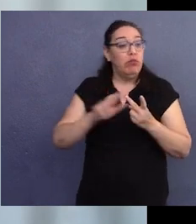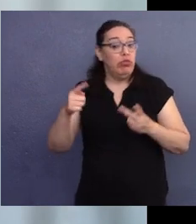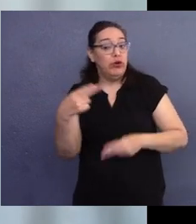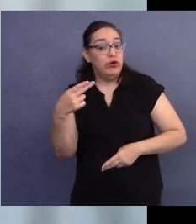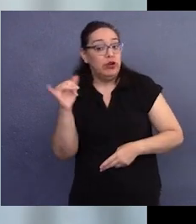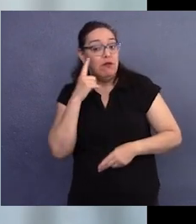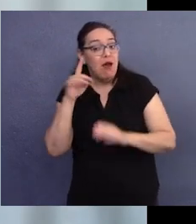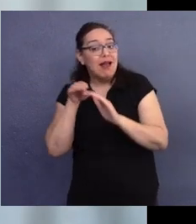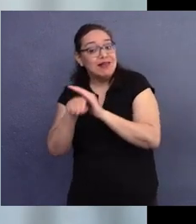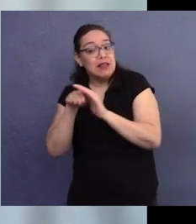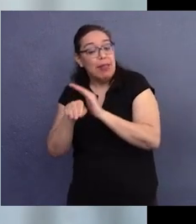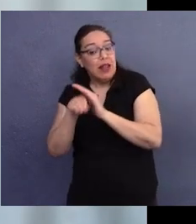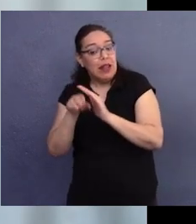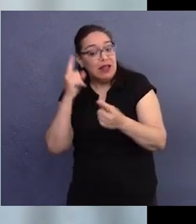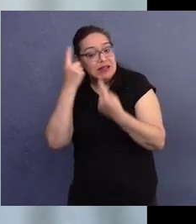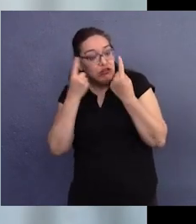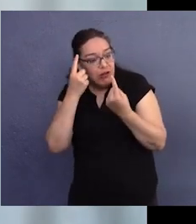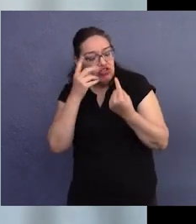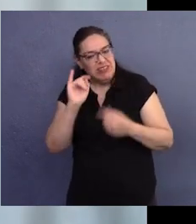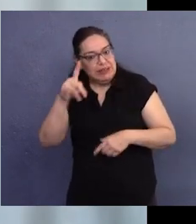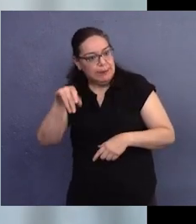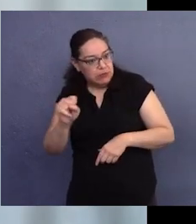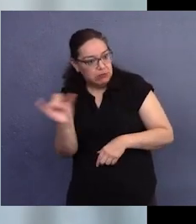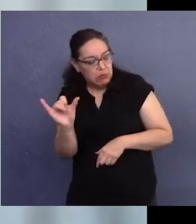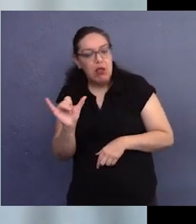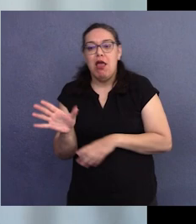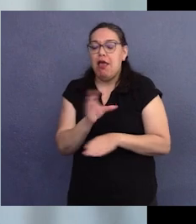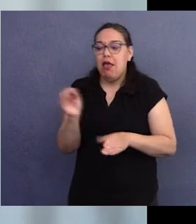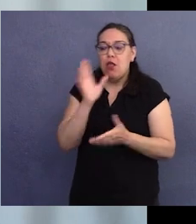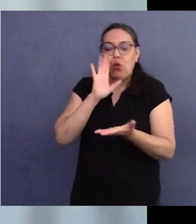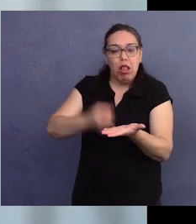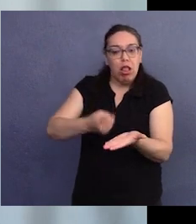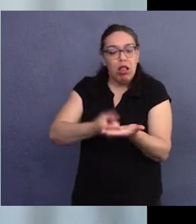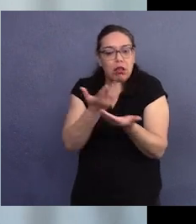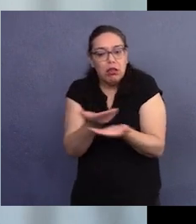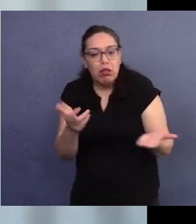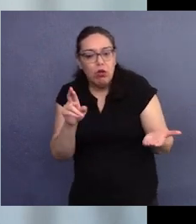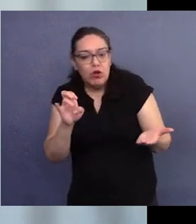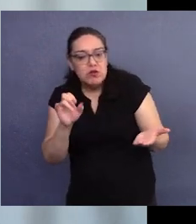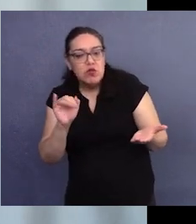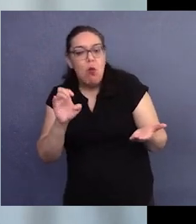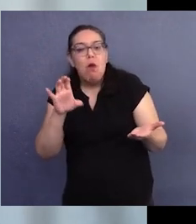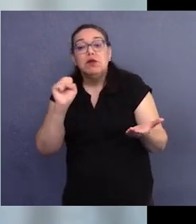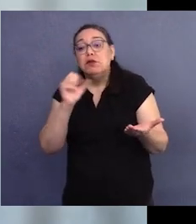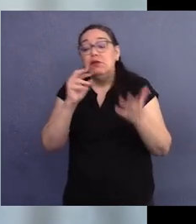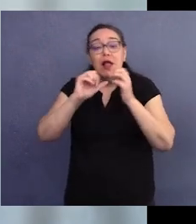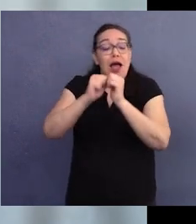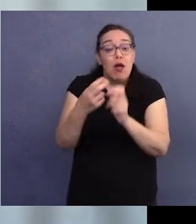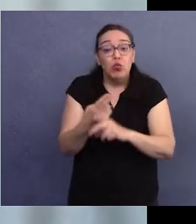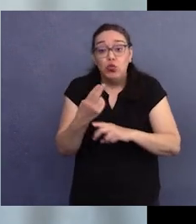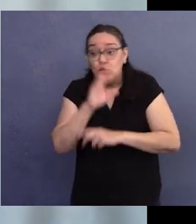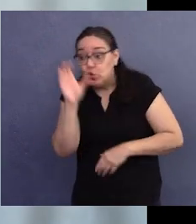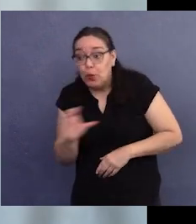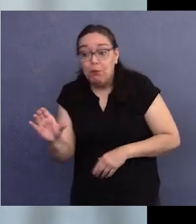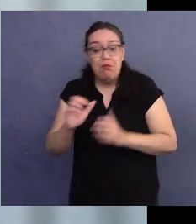for accessibility considerations and tips. And we'll be talking about resources, how to use Zoom,